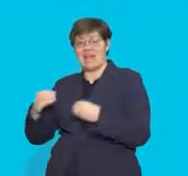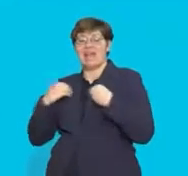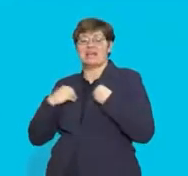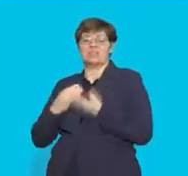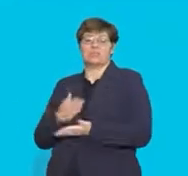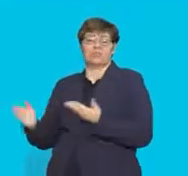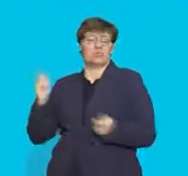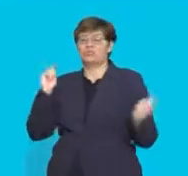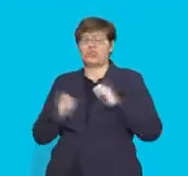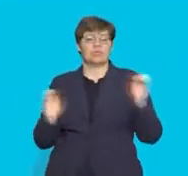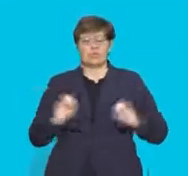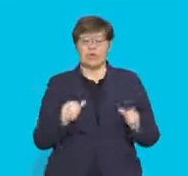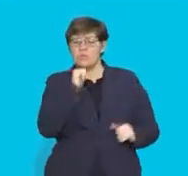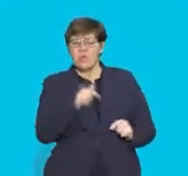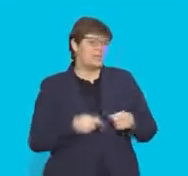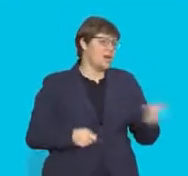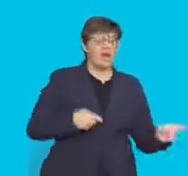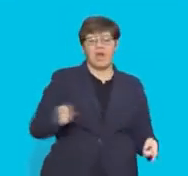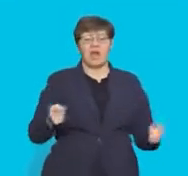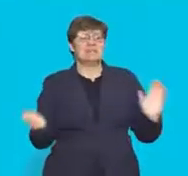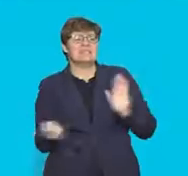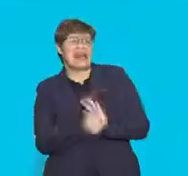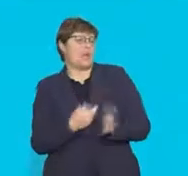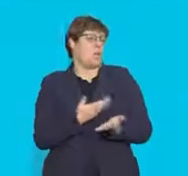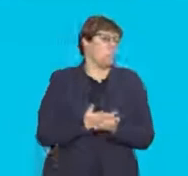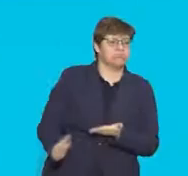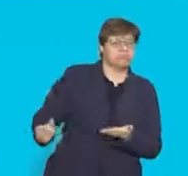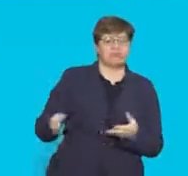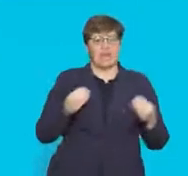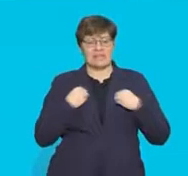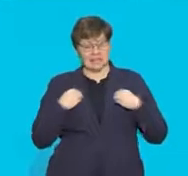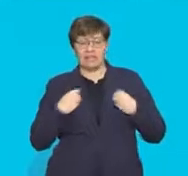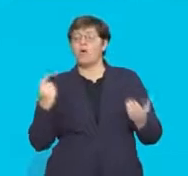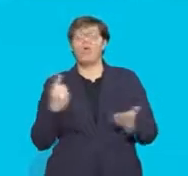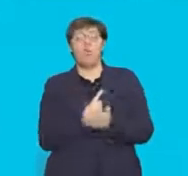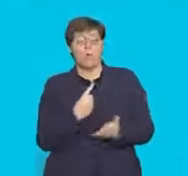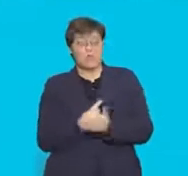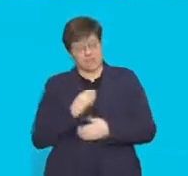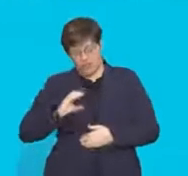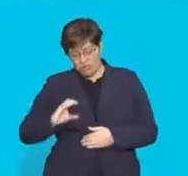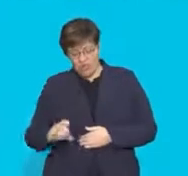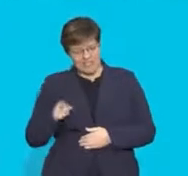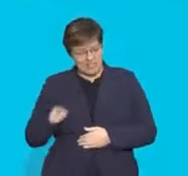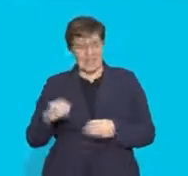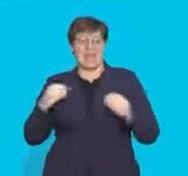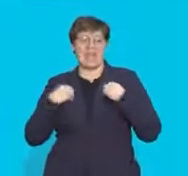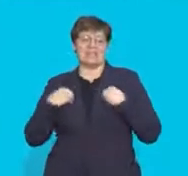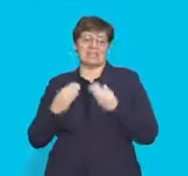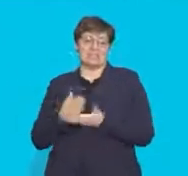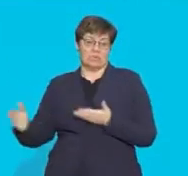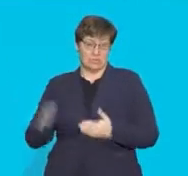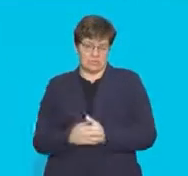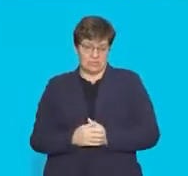again, no change. So no matter how you sell or dispose of the asset, you will always credit your